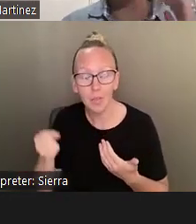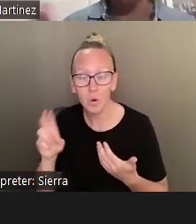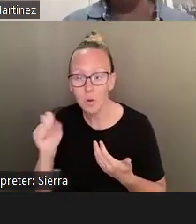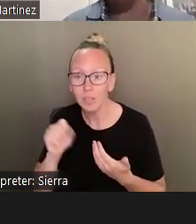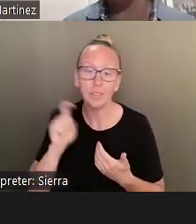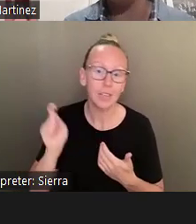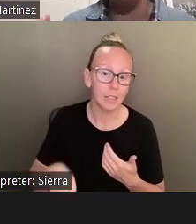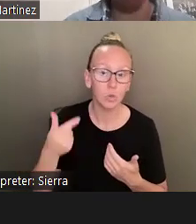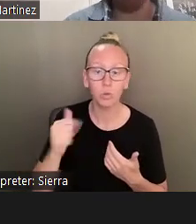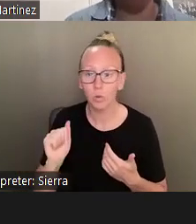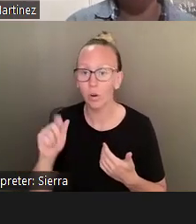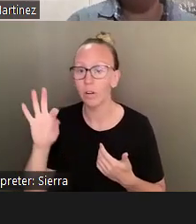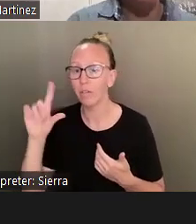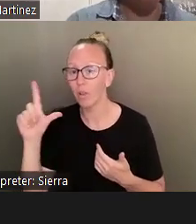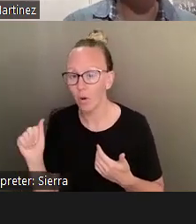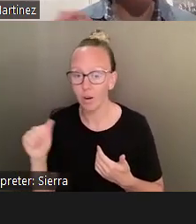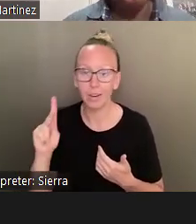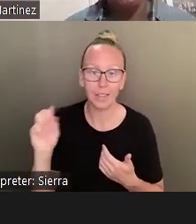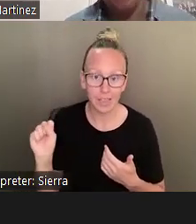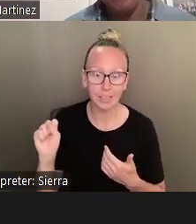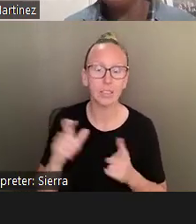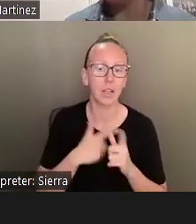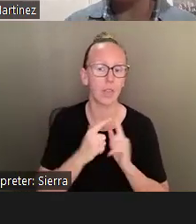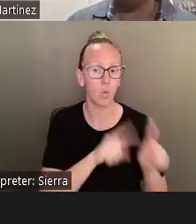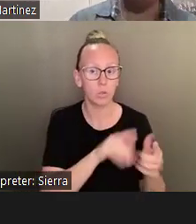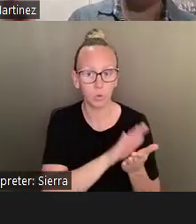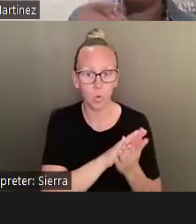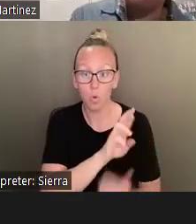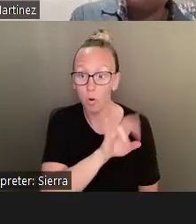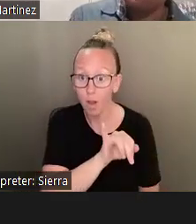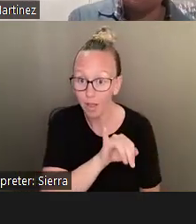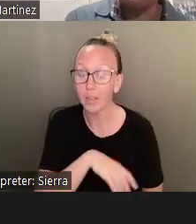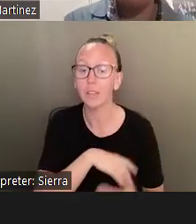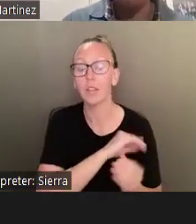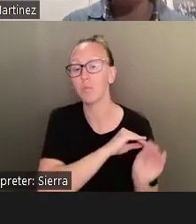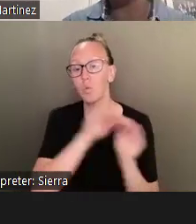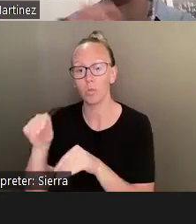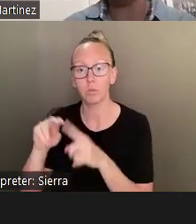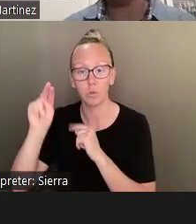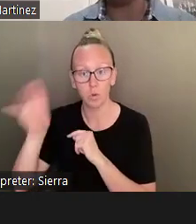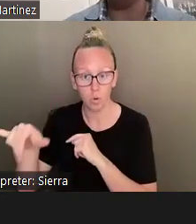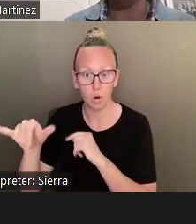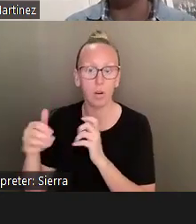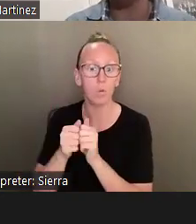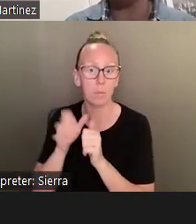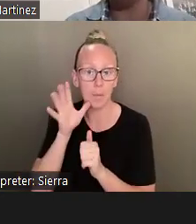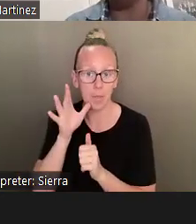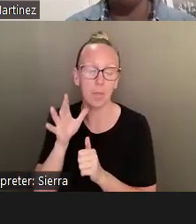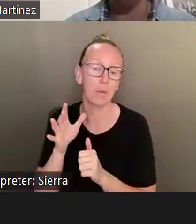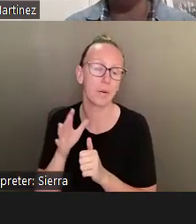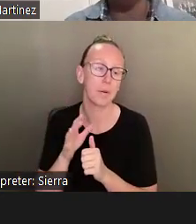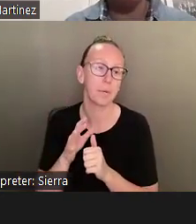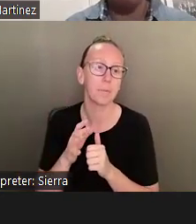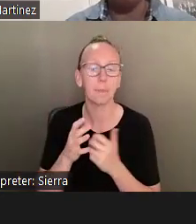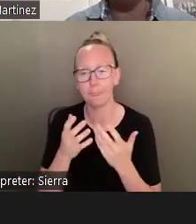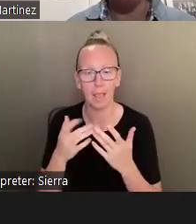Florida, Kansas. Then I went to school in Rhode Island, and then I moved back to New York with my mom. And so I